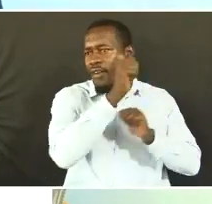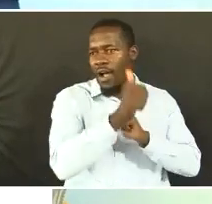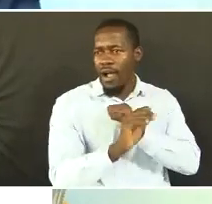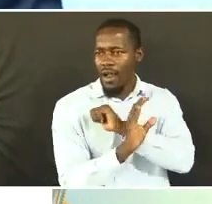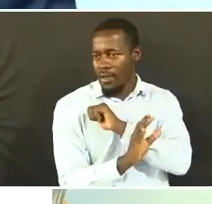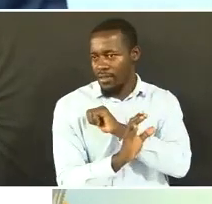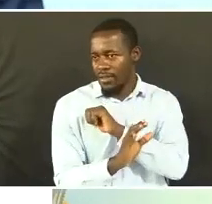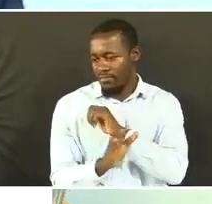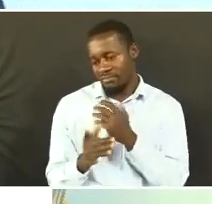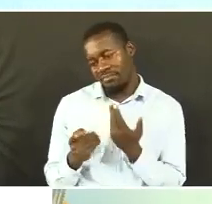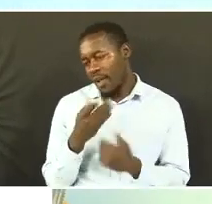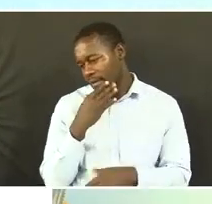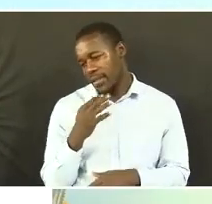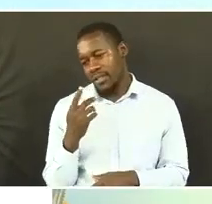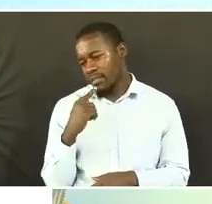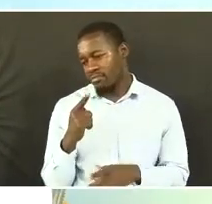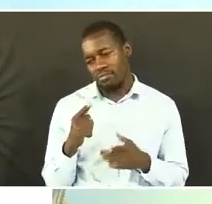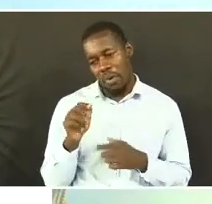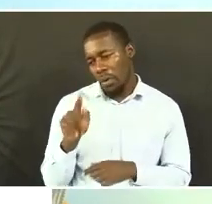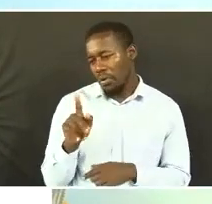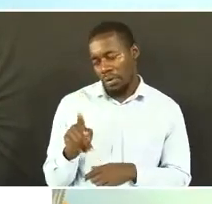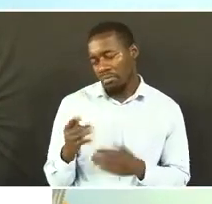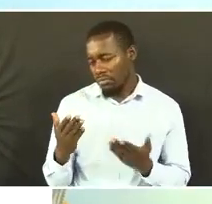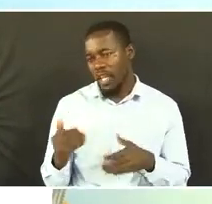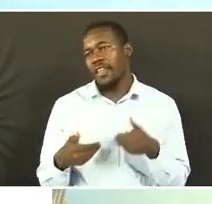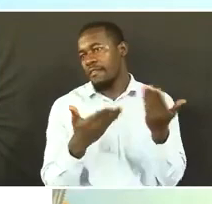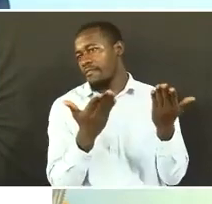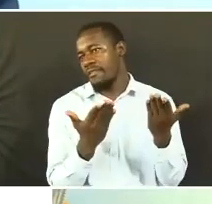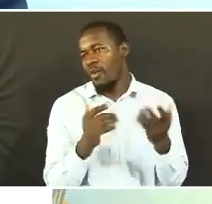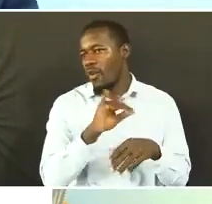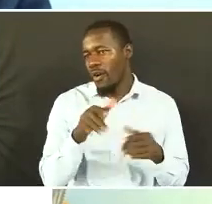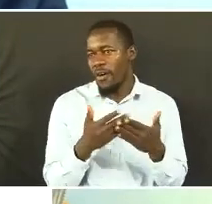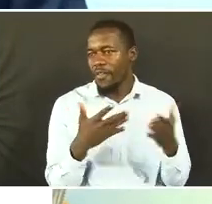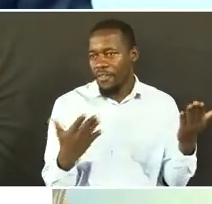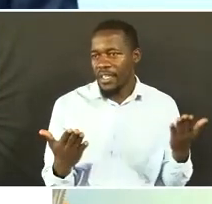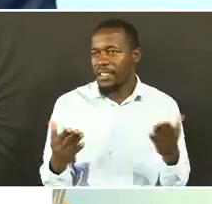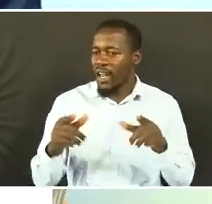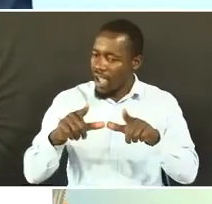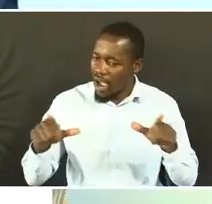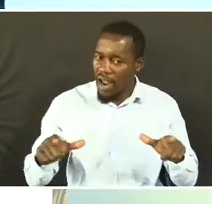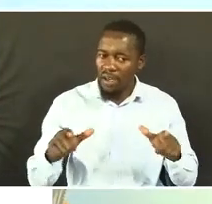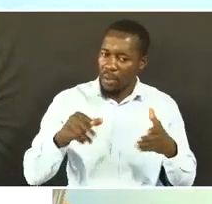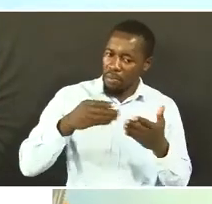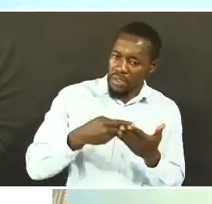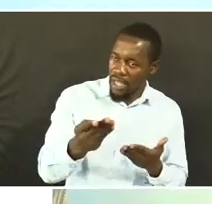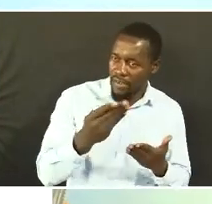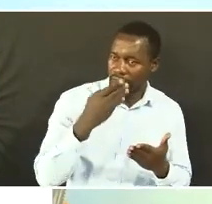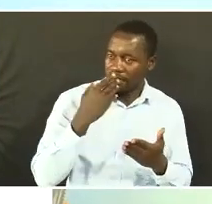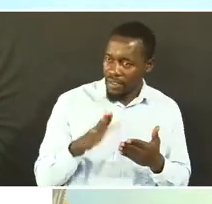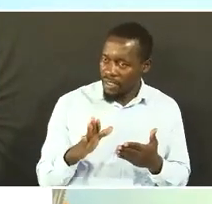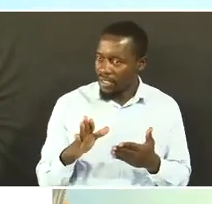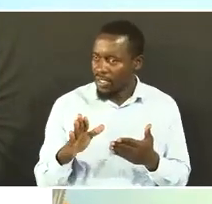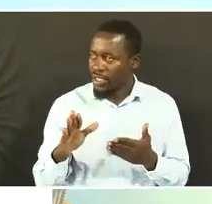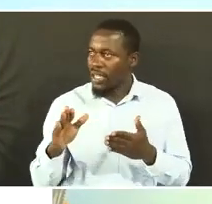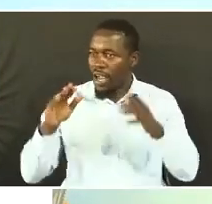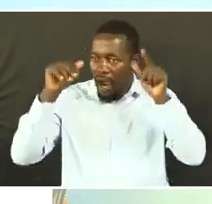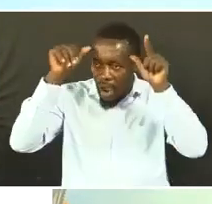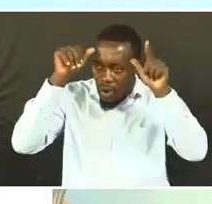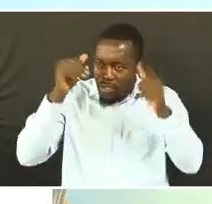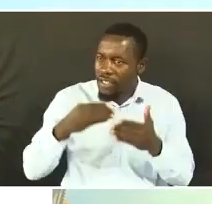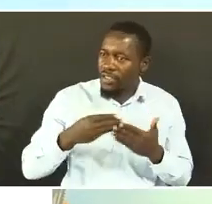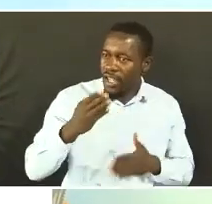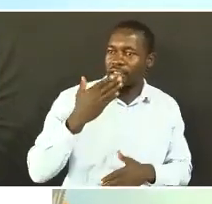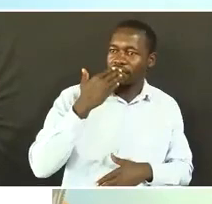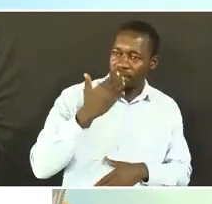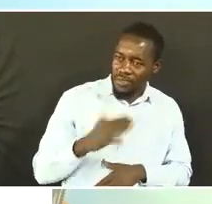ready titles, boreholes, electricity, paved roads in a gated community, somewhere in a fast rising area, a little